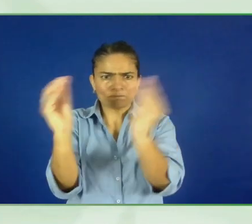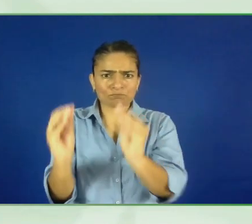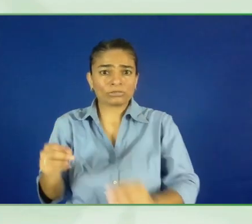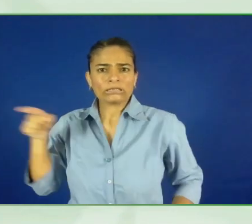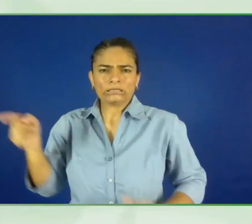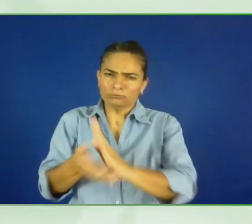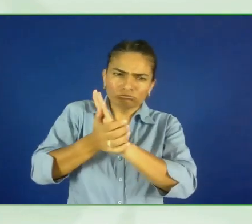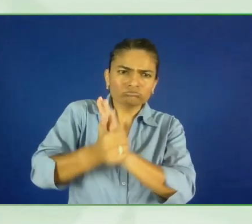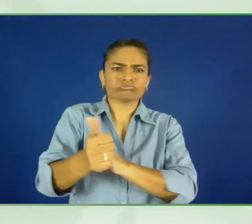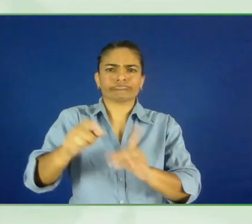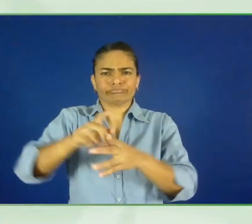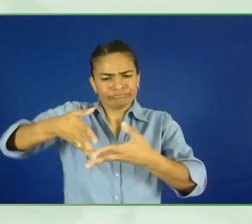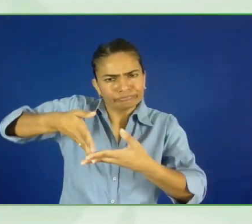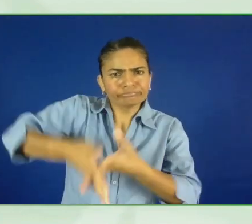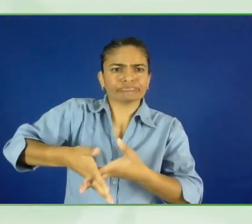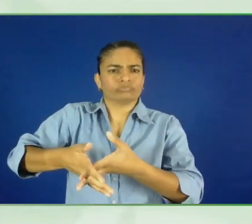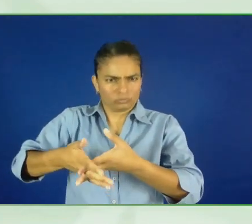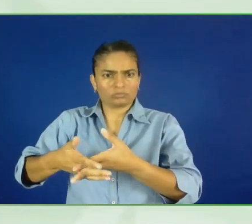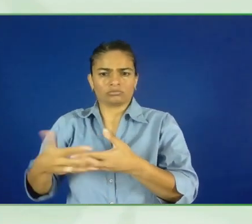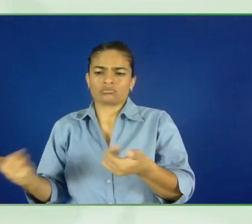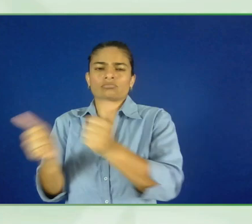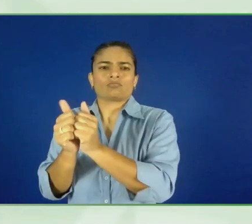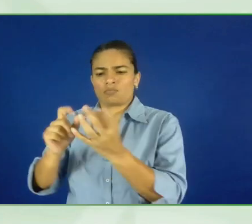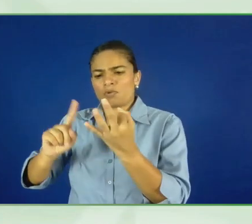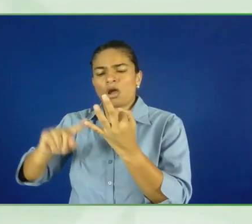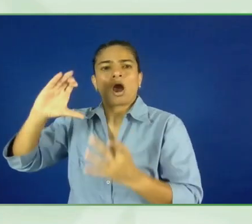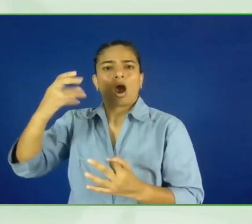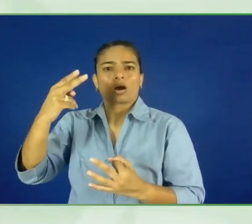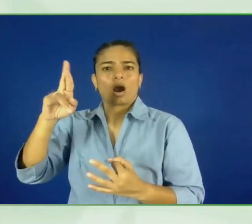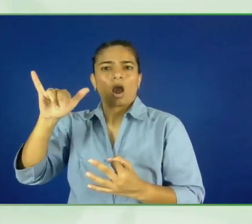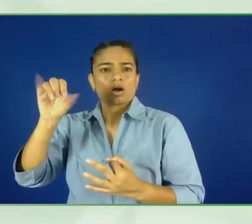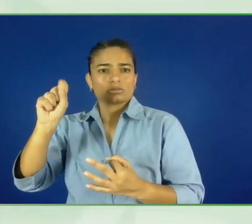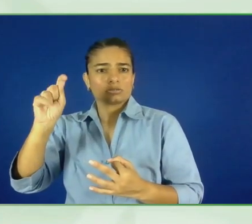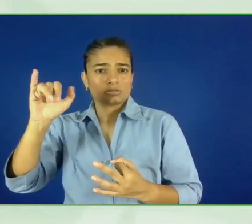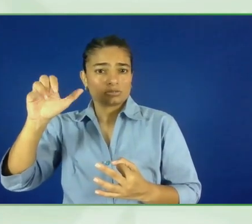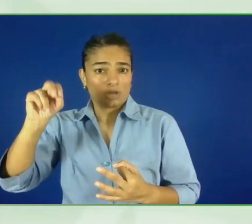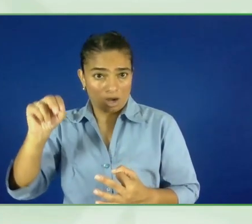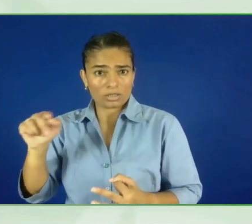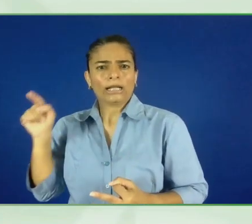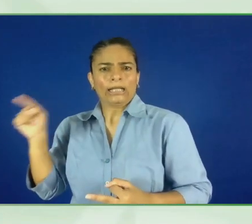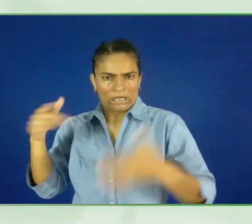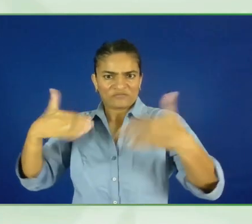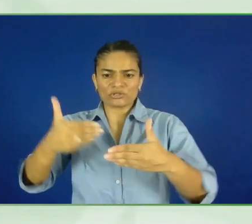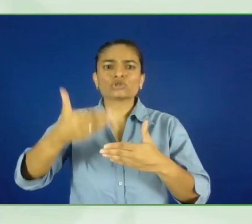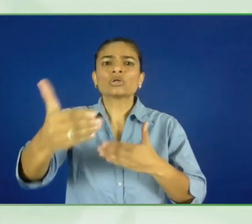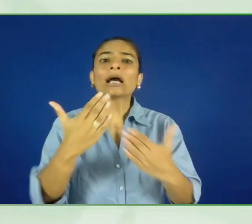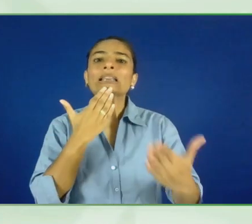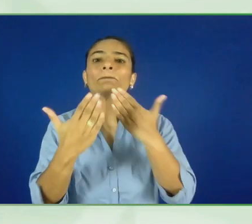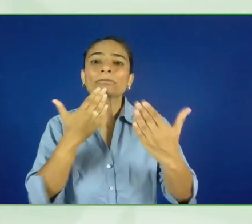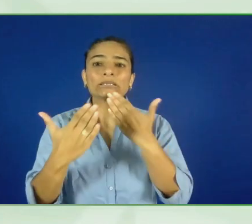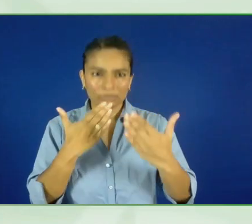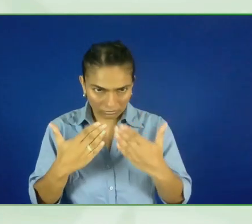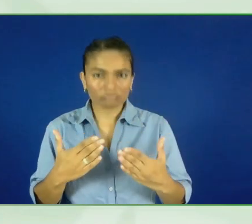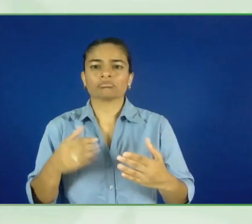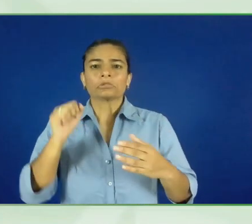up quickly. So there's Christian, and these two guys are working with the Zero Project